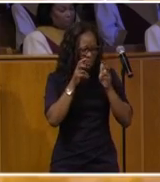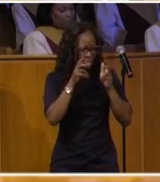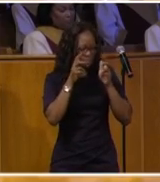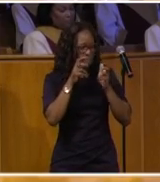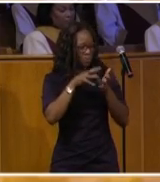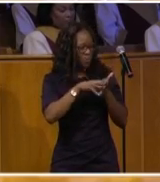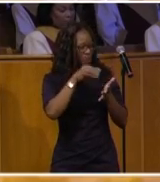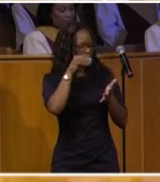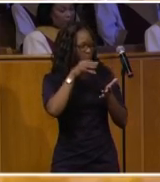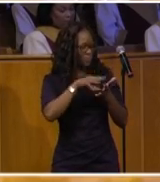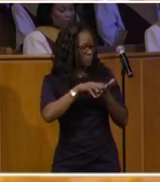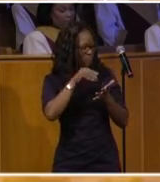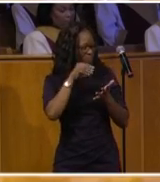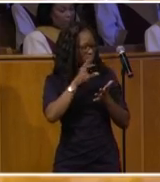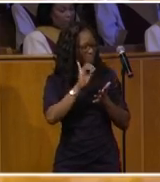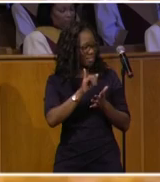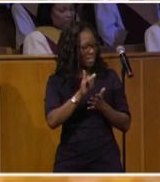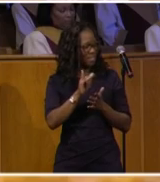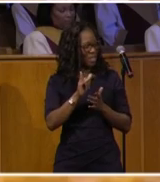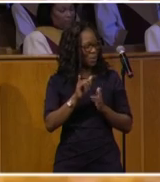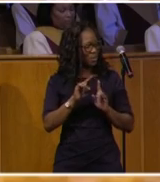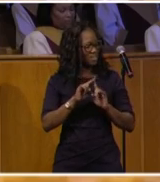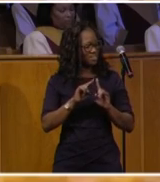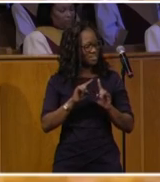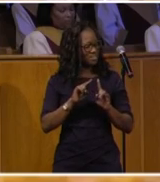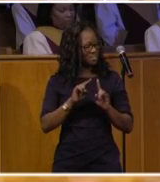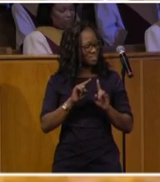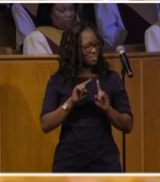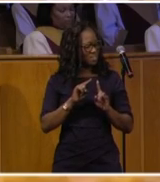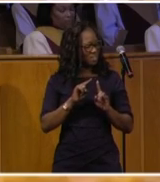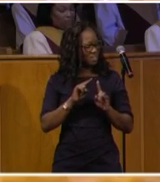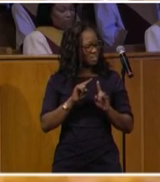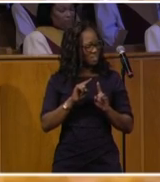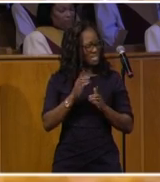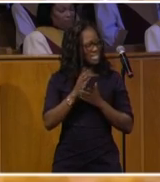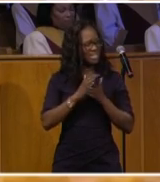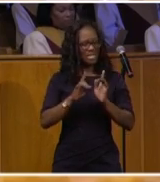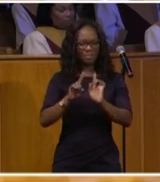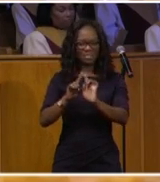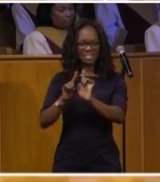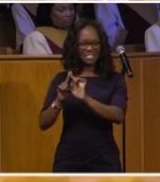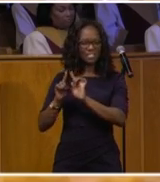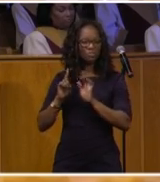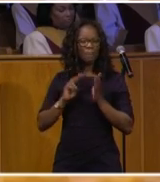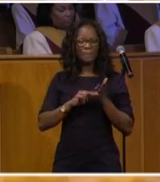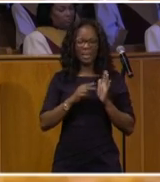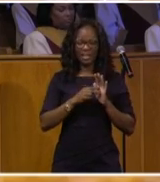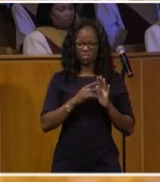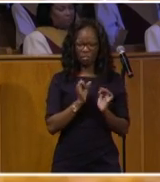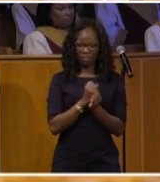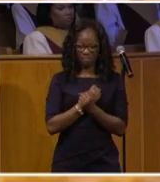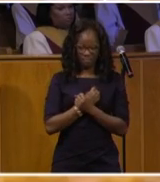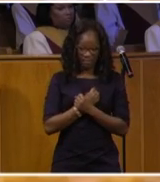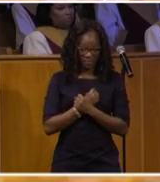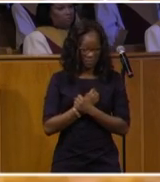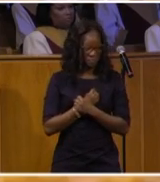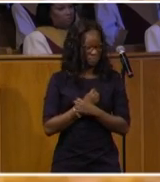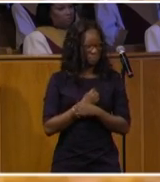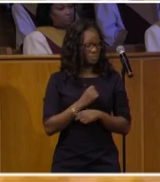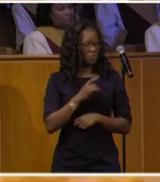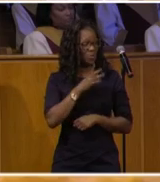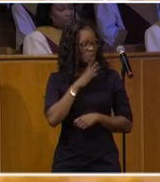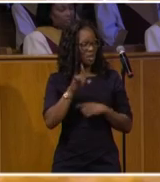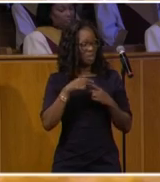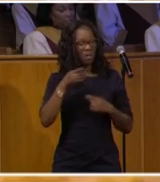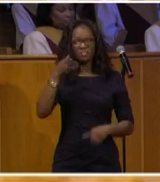learned that there was a kind, some different meaning for love. And he was talking